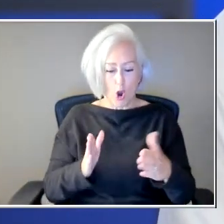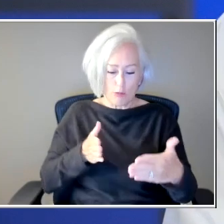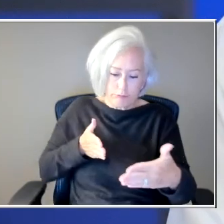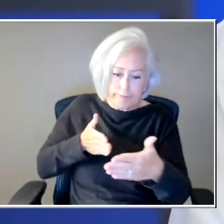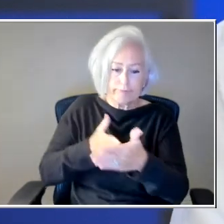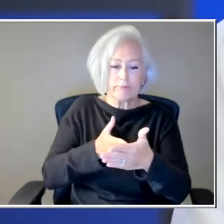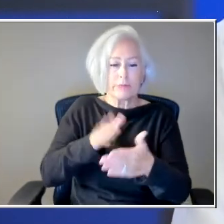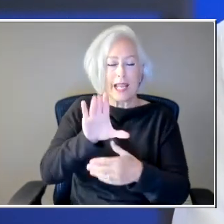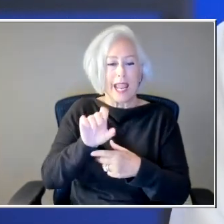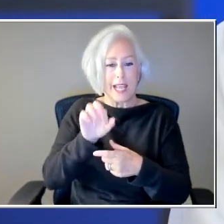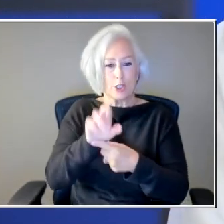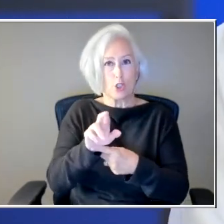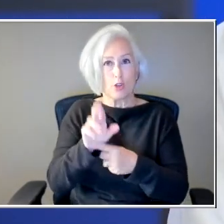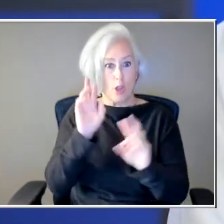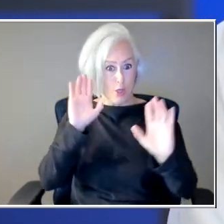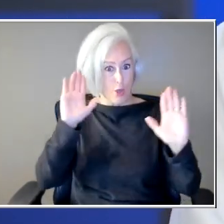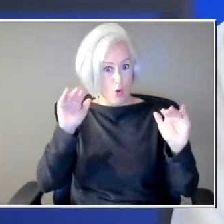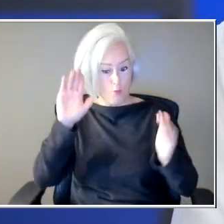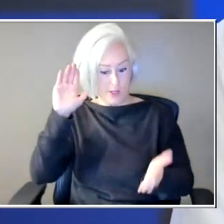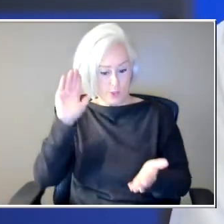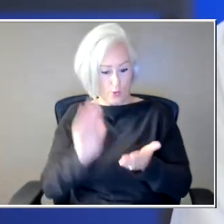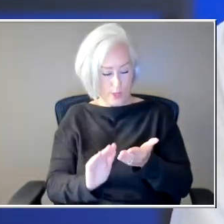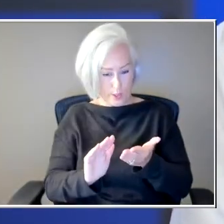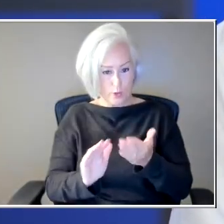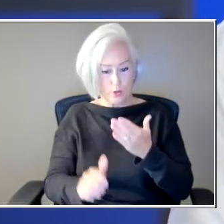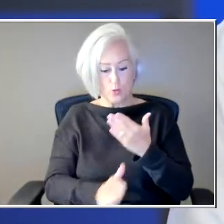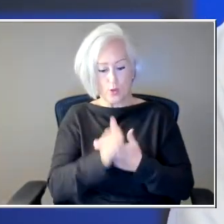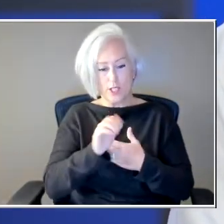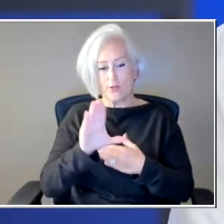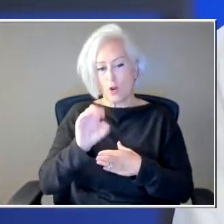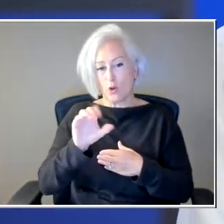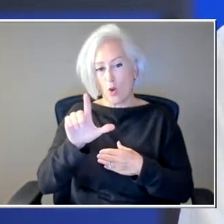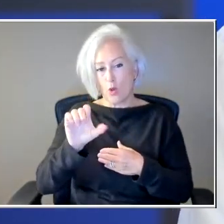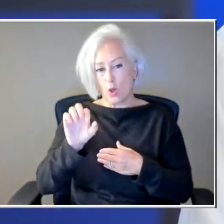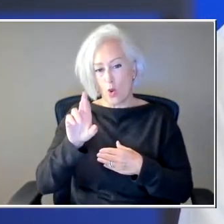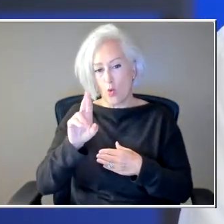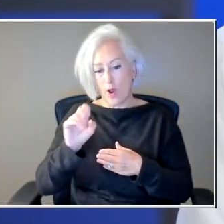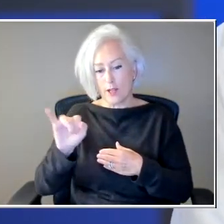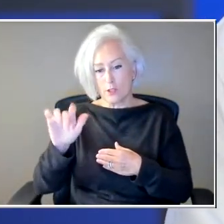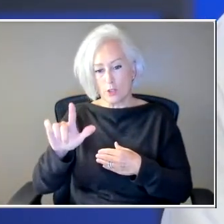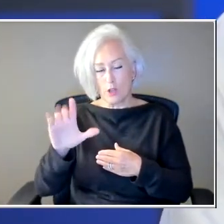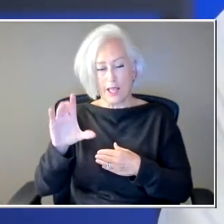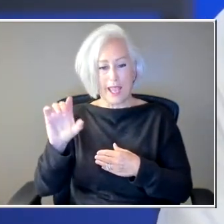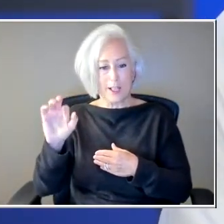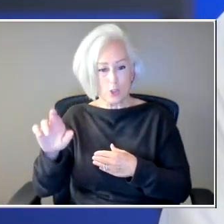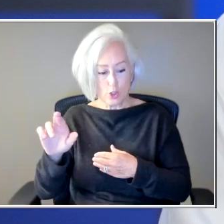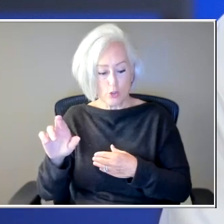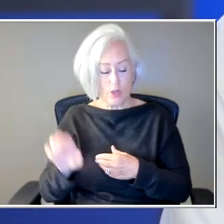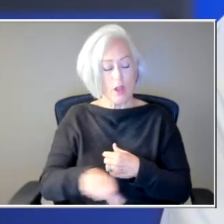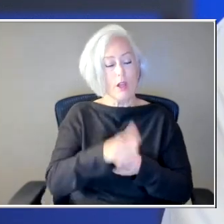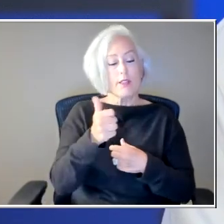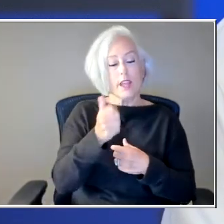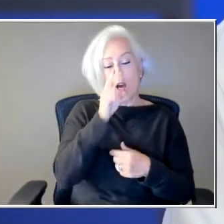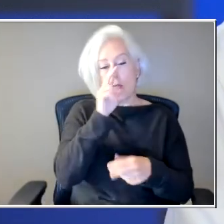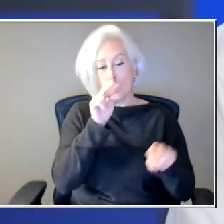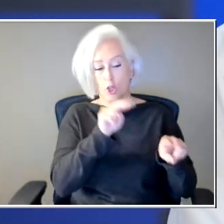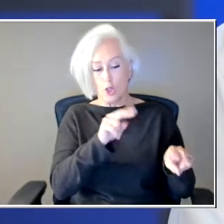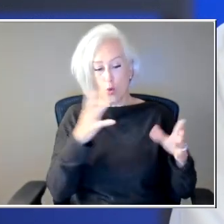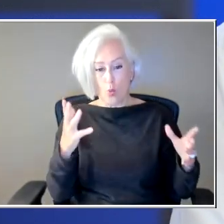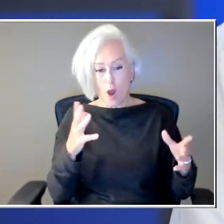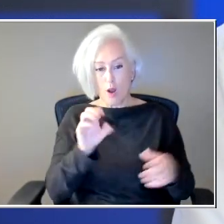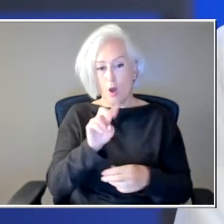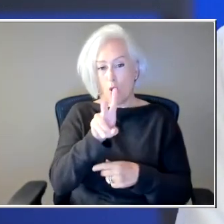risk of colorectal cancer. But one of the secondary things we are looking at is the risk of ovarian,